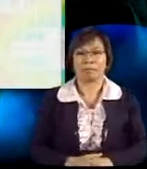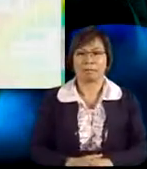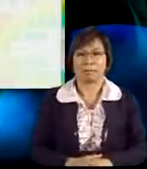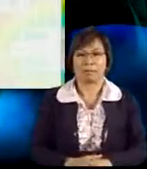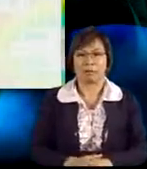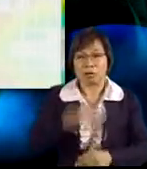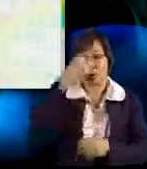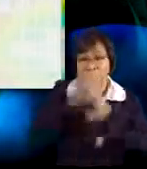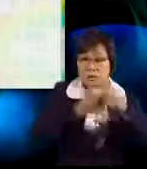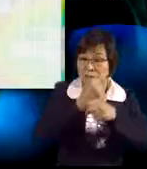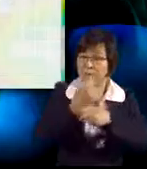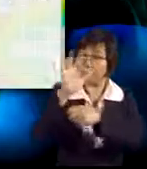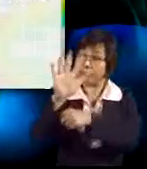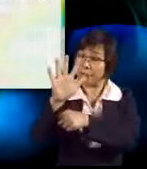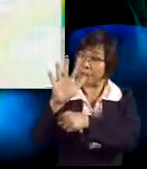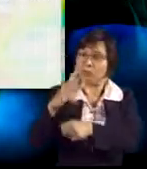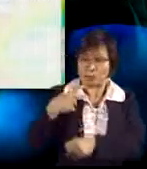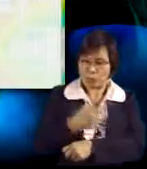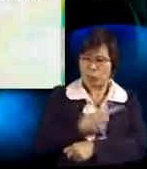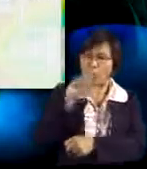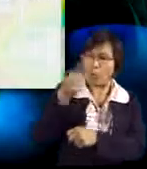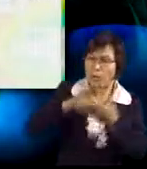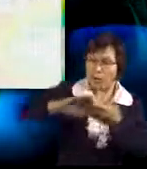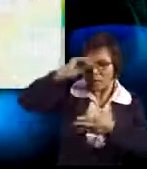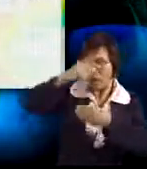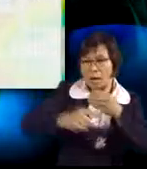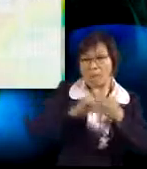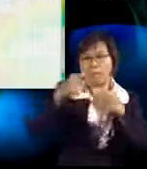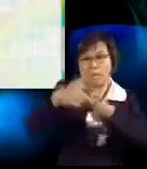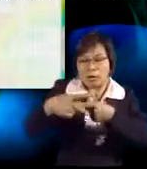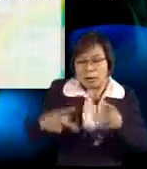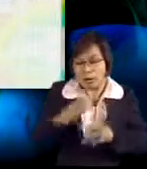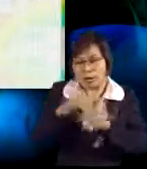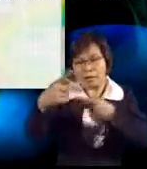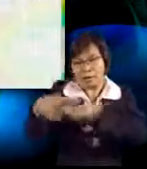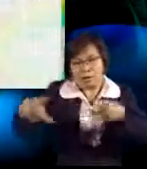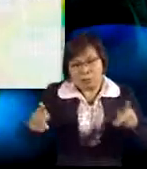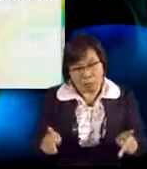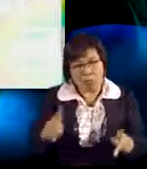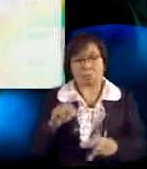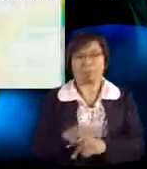For Year 5, we will only learn about cube and cuboid.